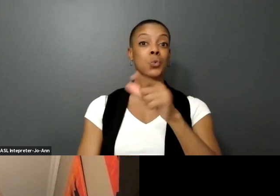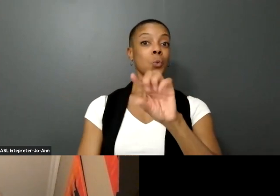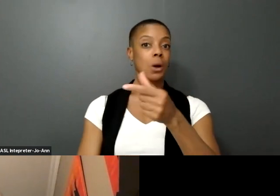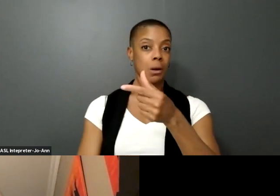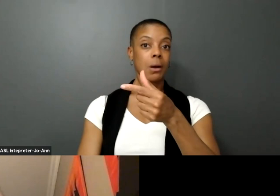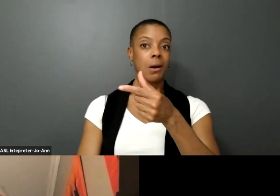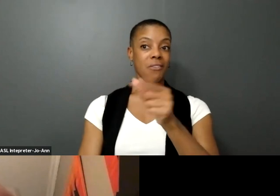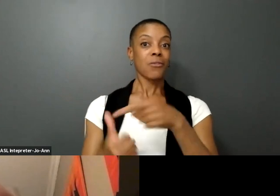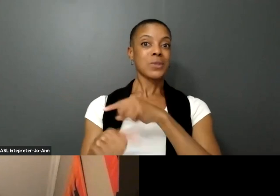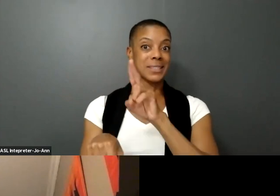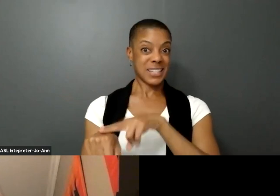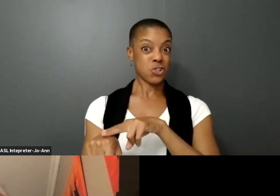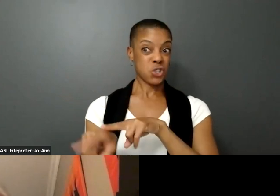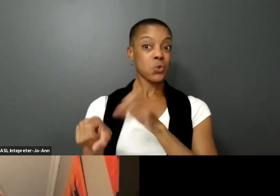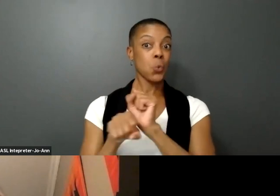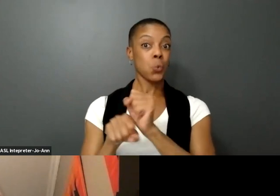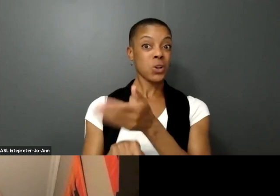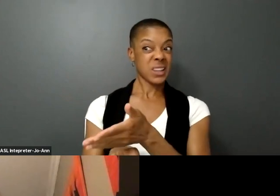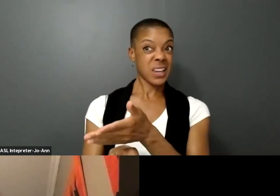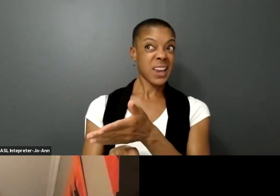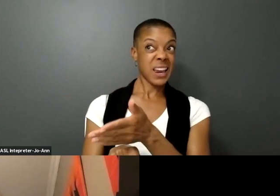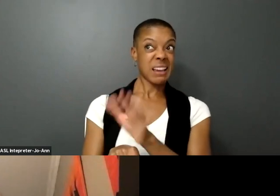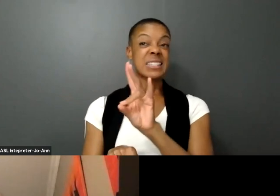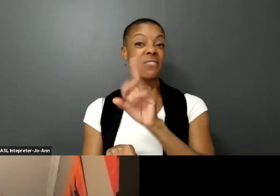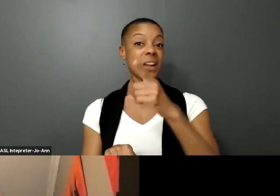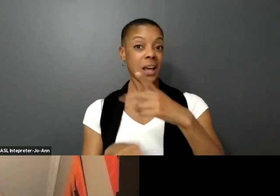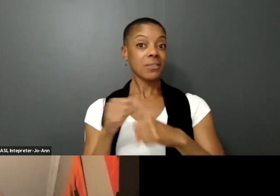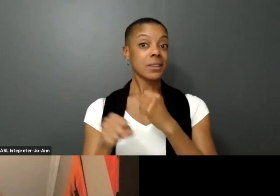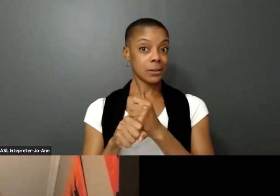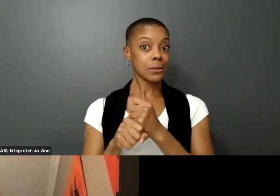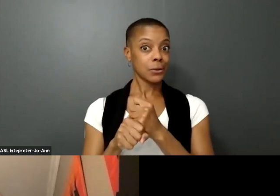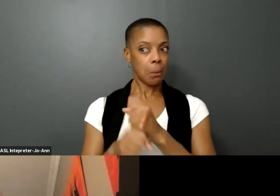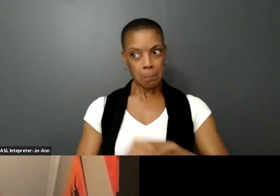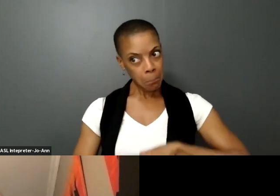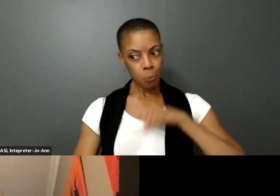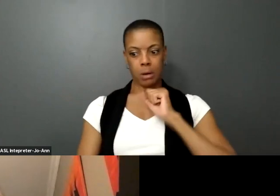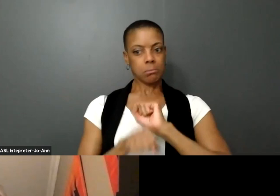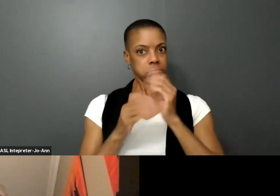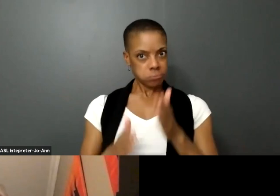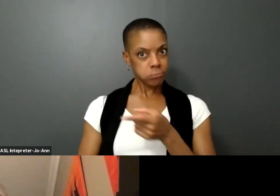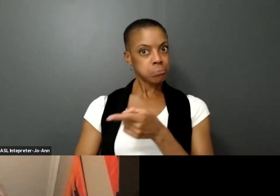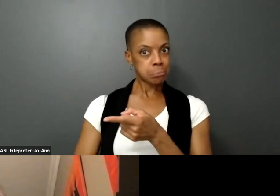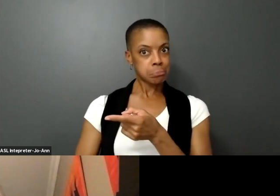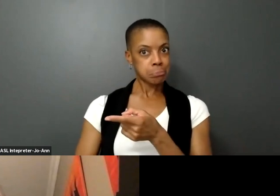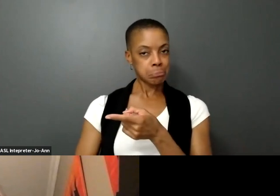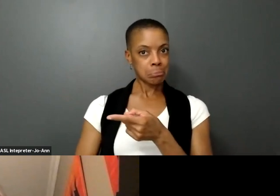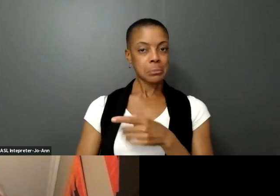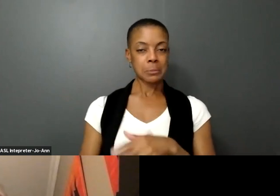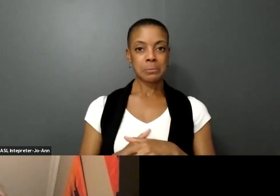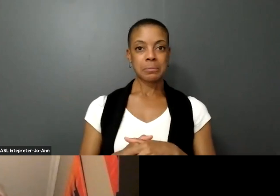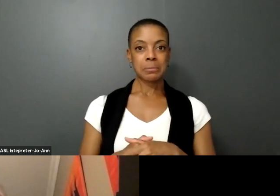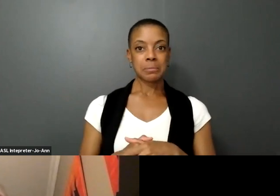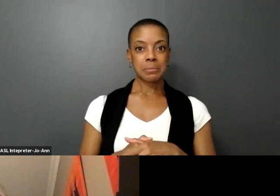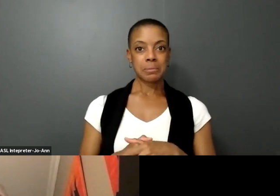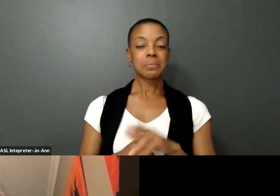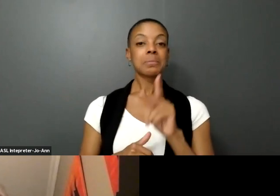Nation for seven and a half years, a proud employee of Scugog Island First Nation. And